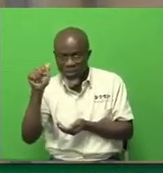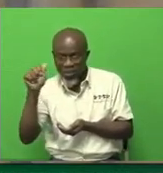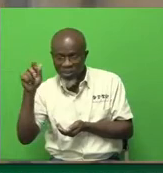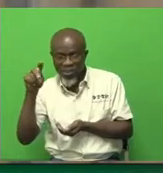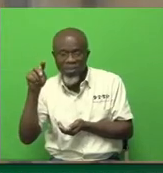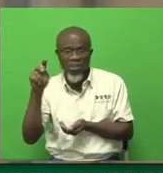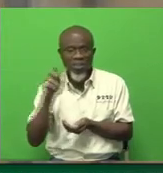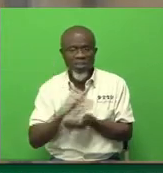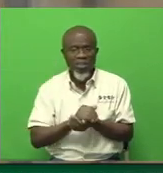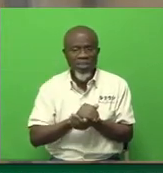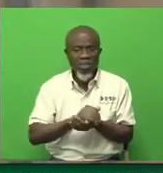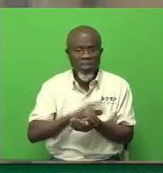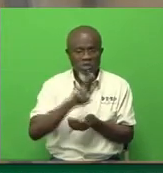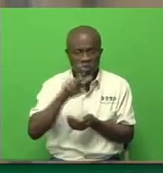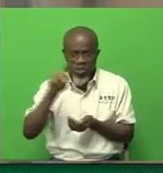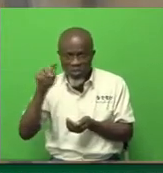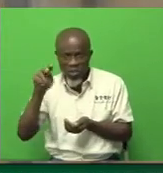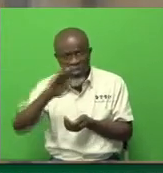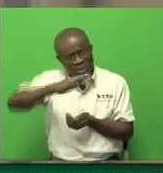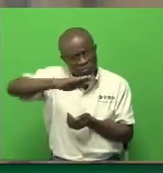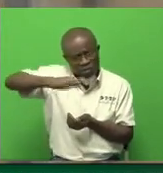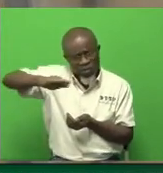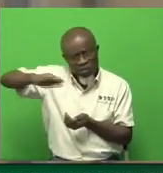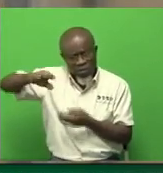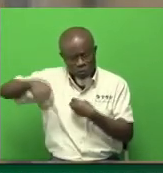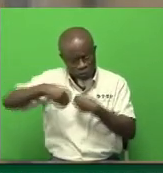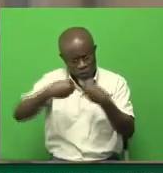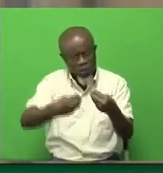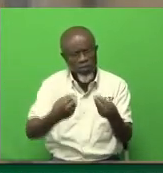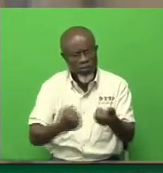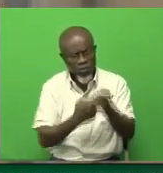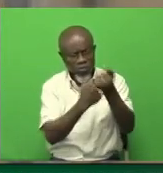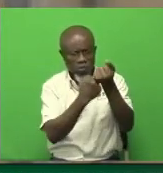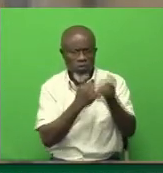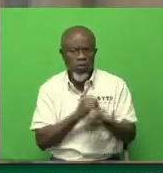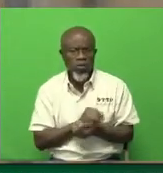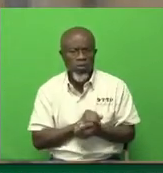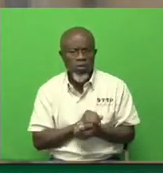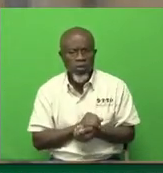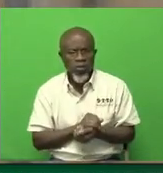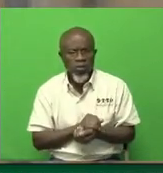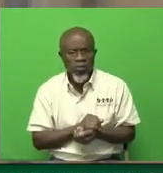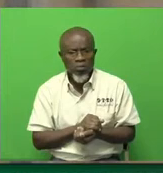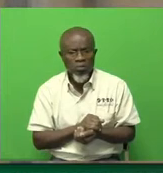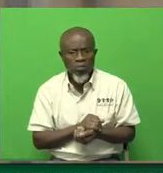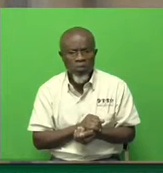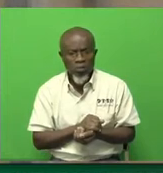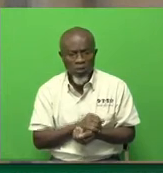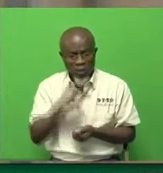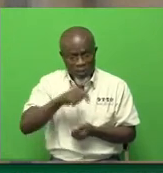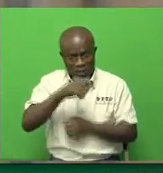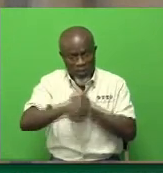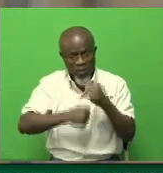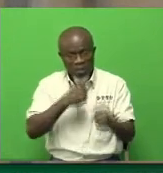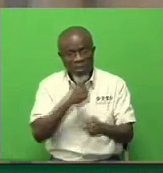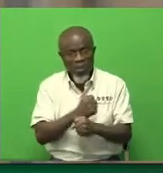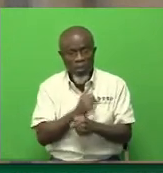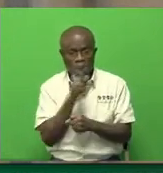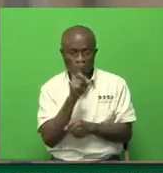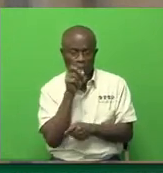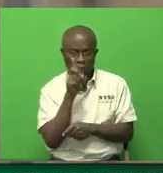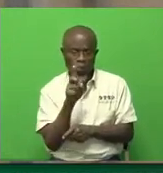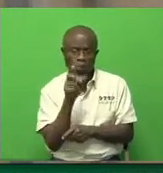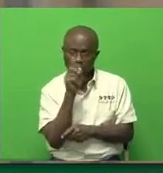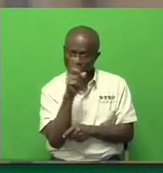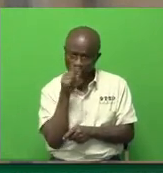and offer educational programs across a wide range of areas this year in this budget 1.3